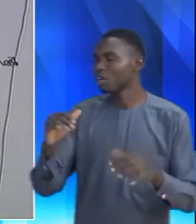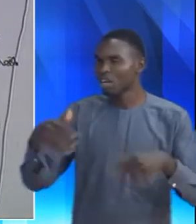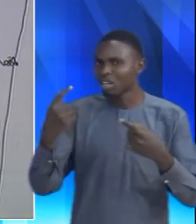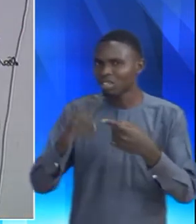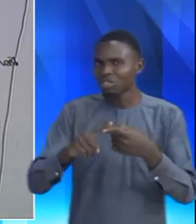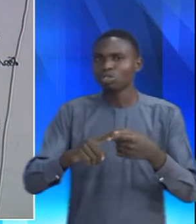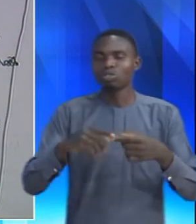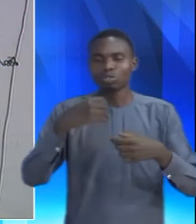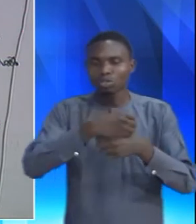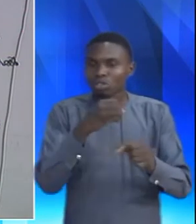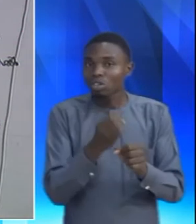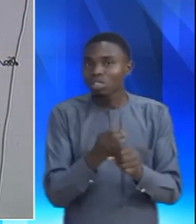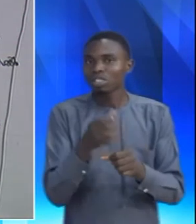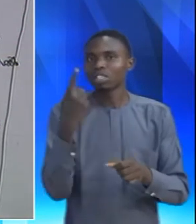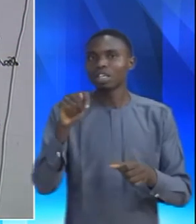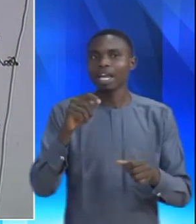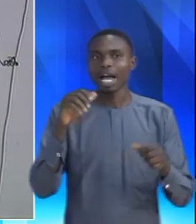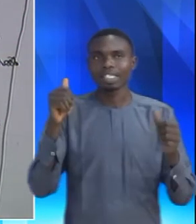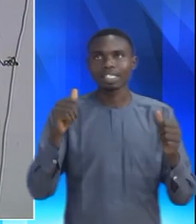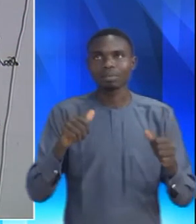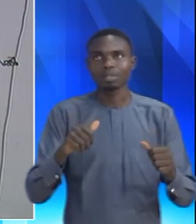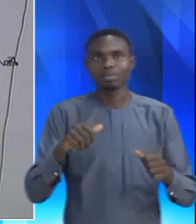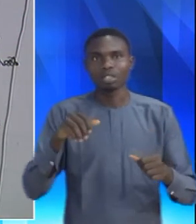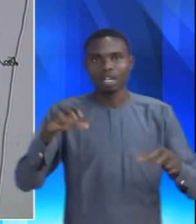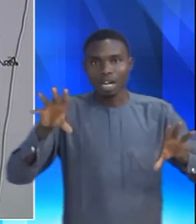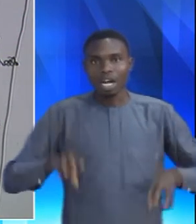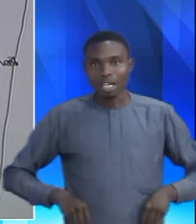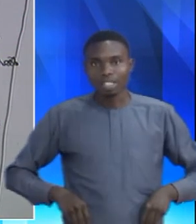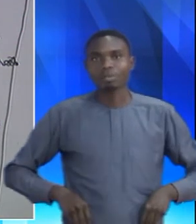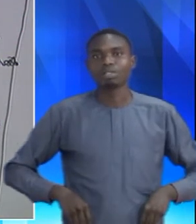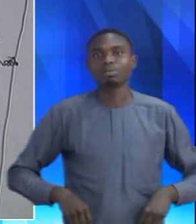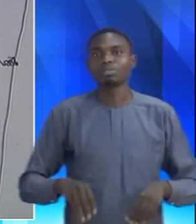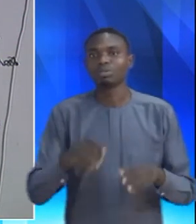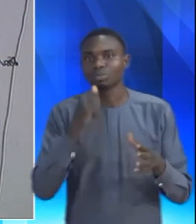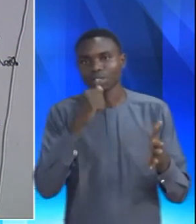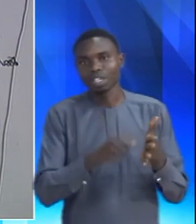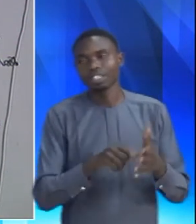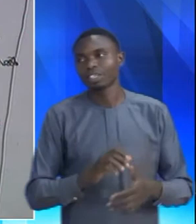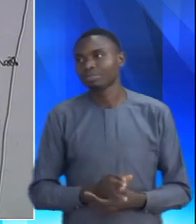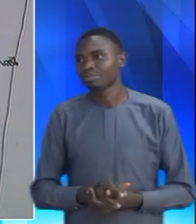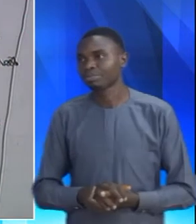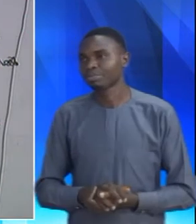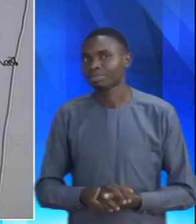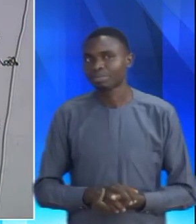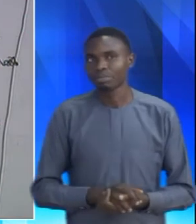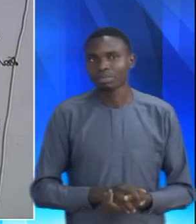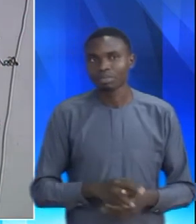acceptable formal letter writing, you will see how it goes. Then the